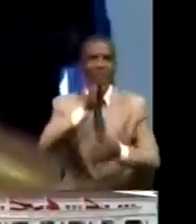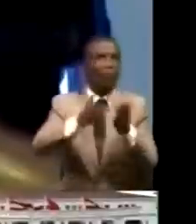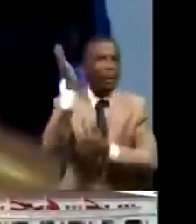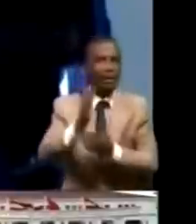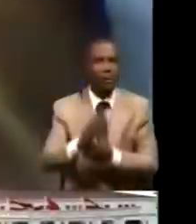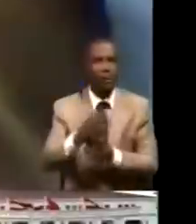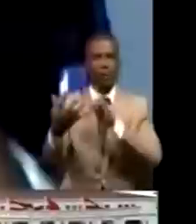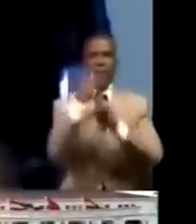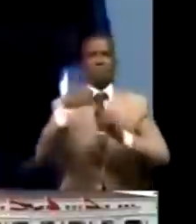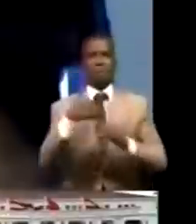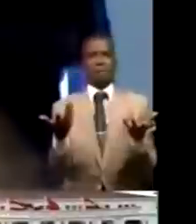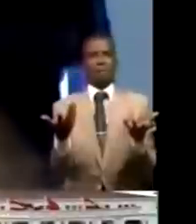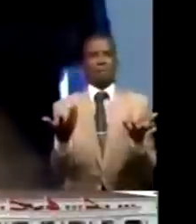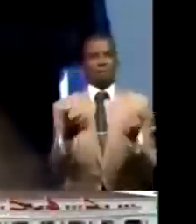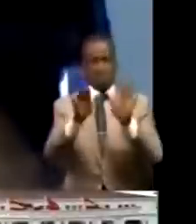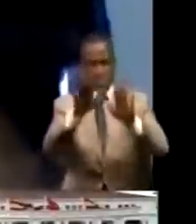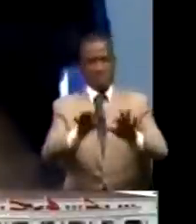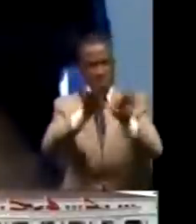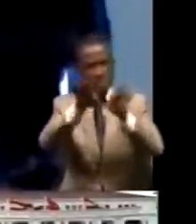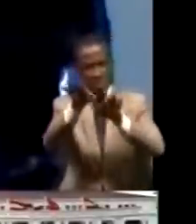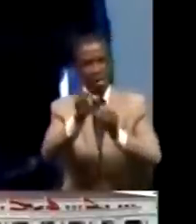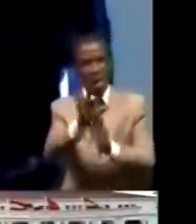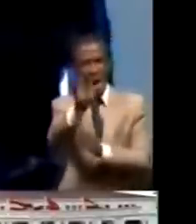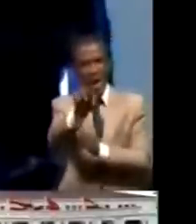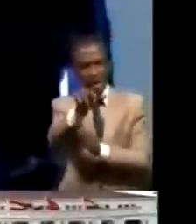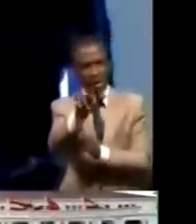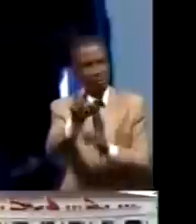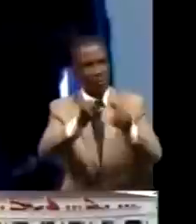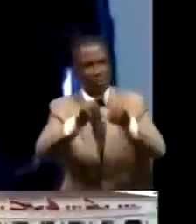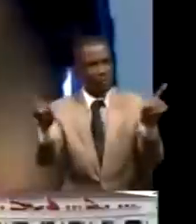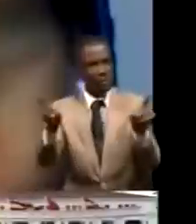That is not correct because Greater Accra was outstanding.